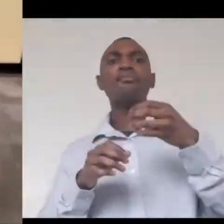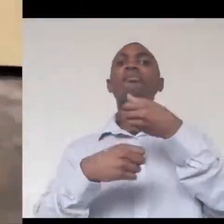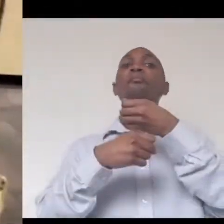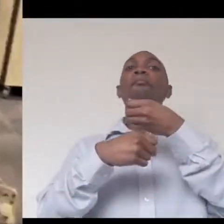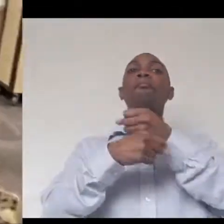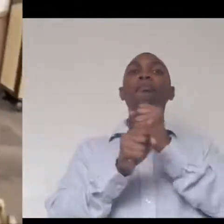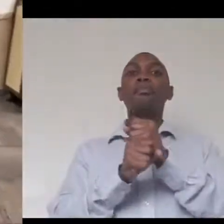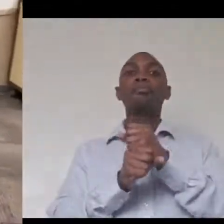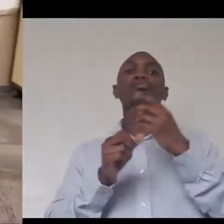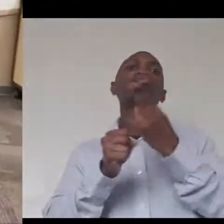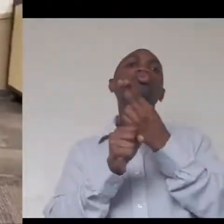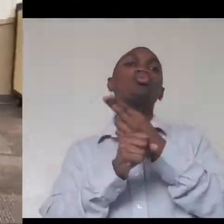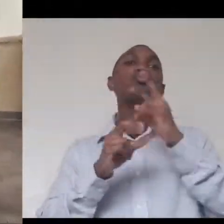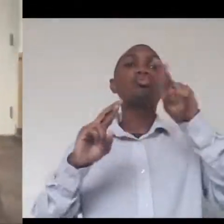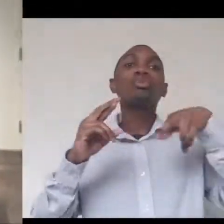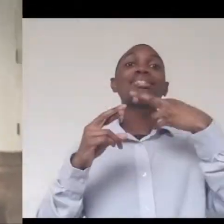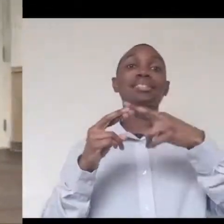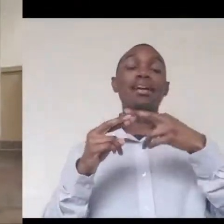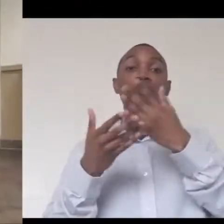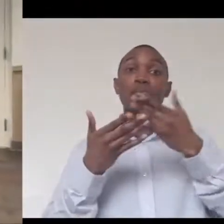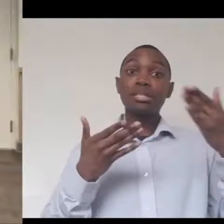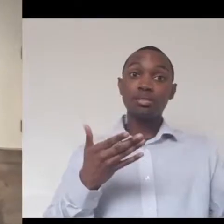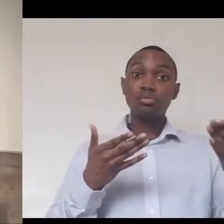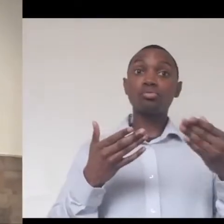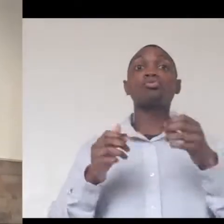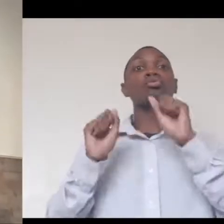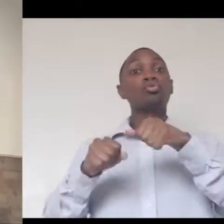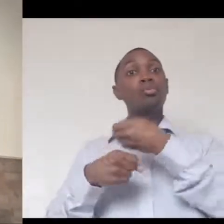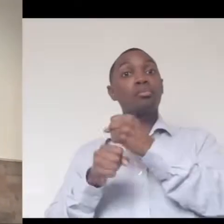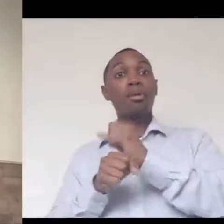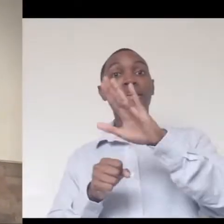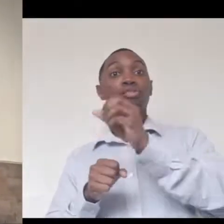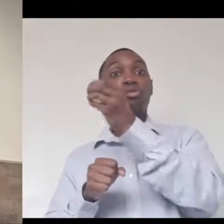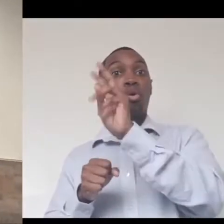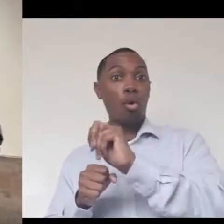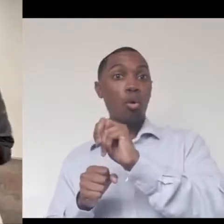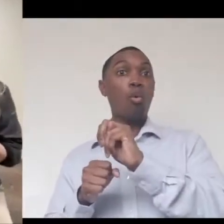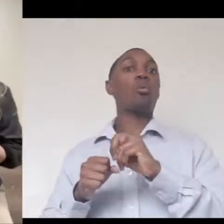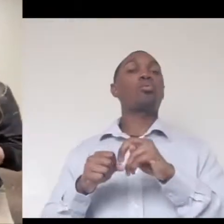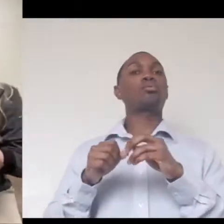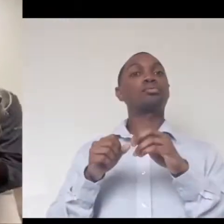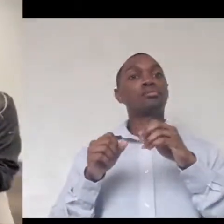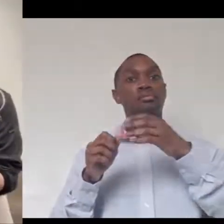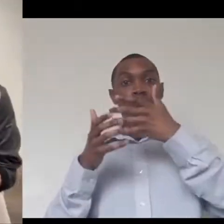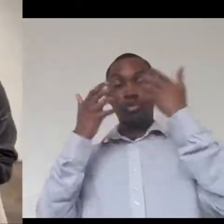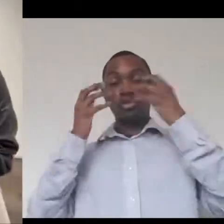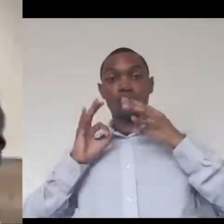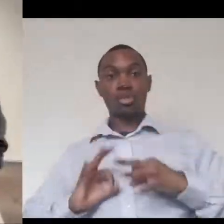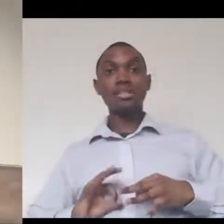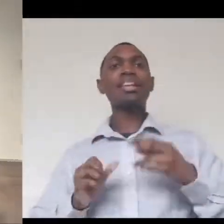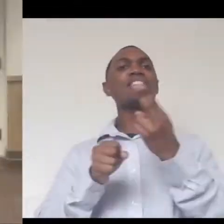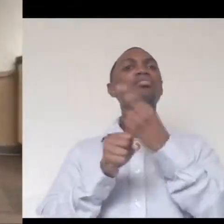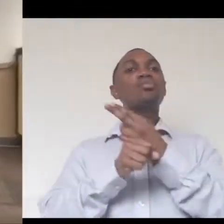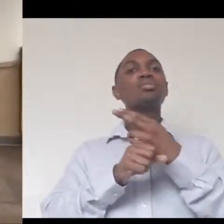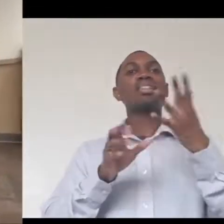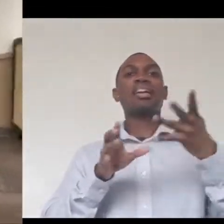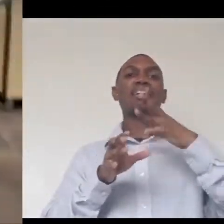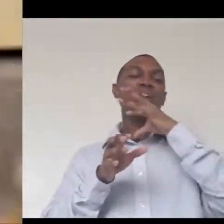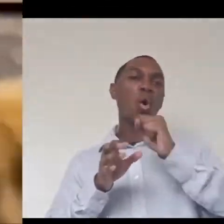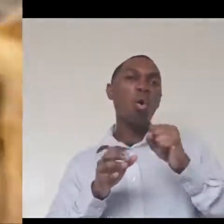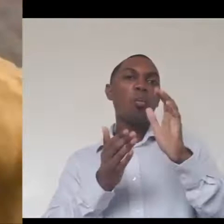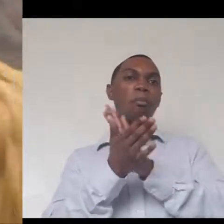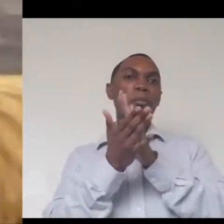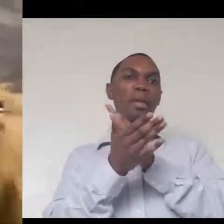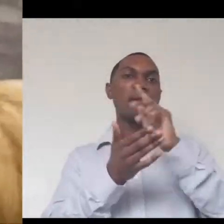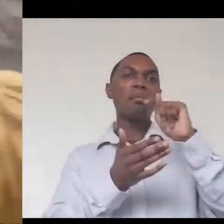the best suggestion I can give you guys is using something like an old paper towel tube or toilet paper roll, and make that